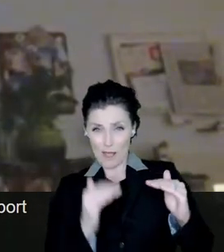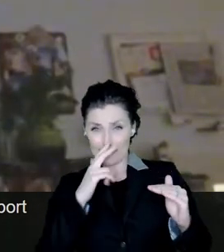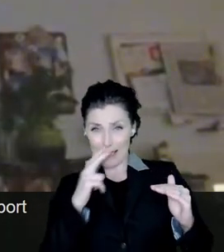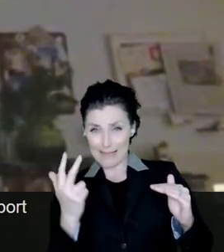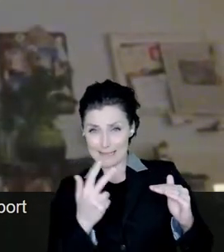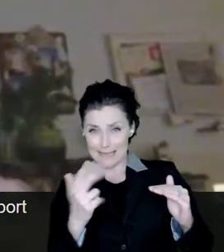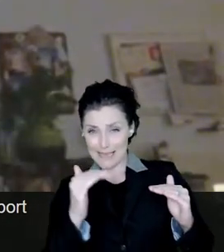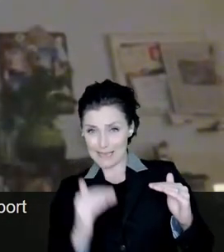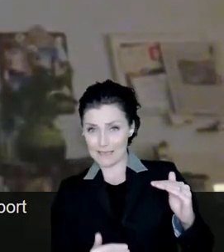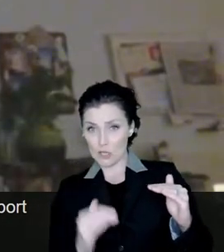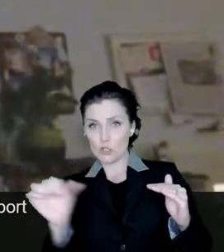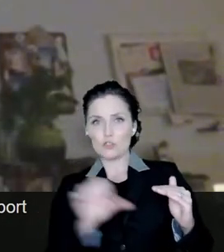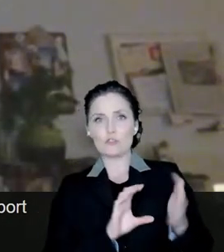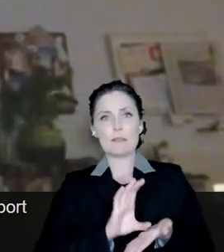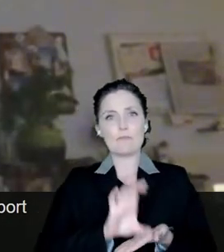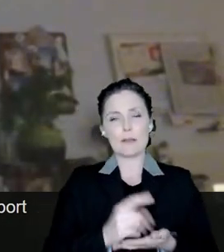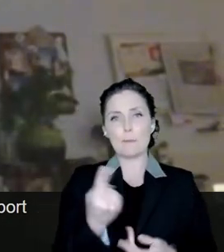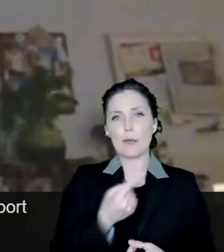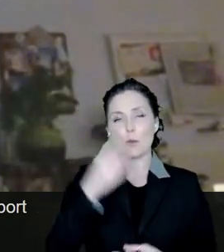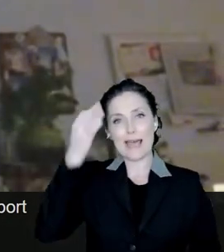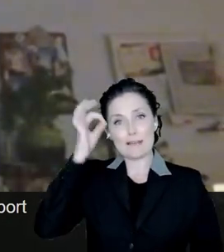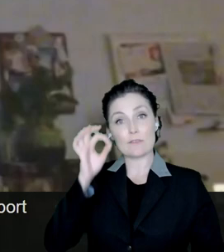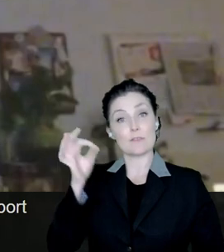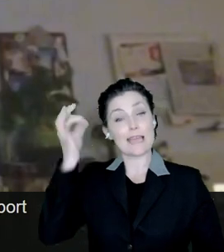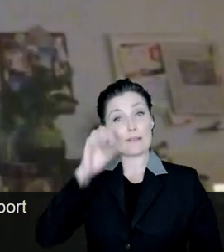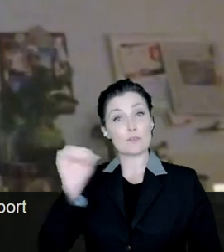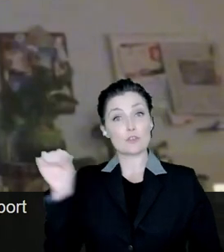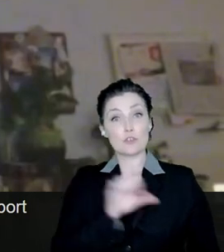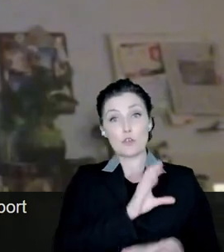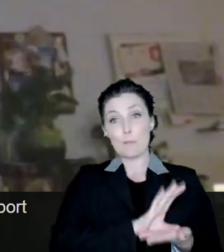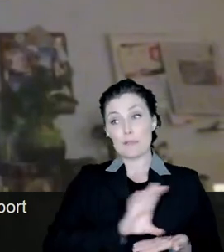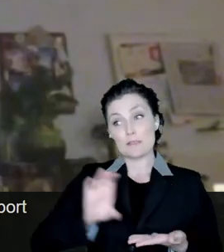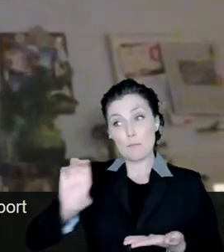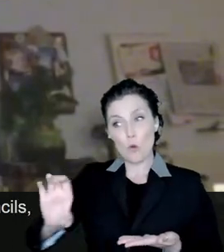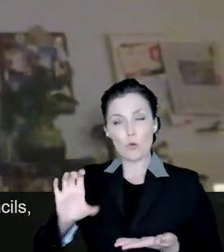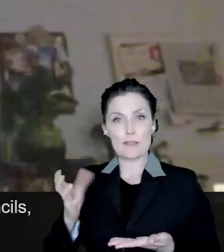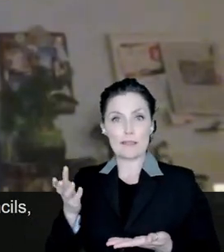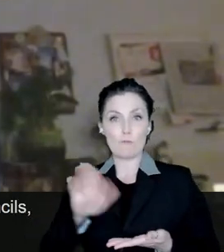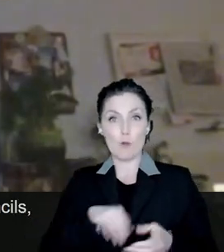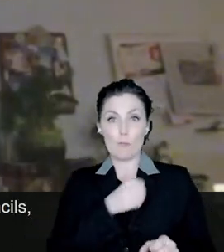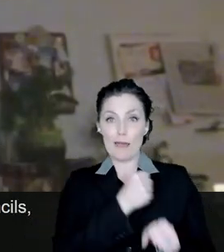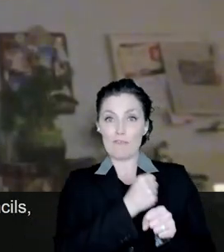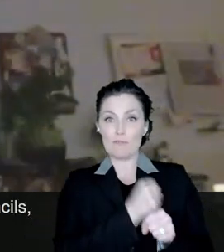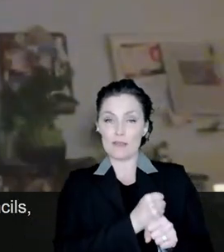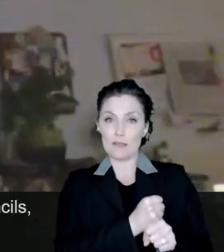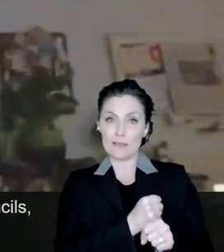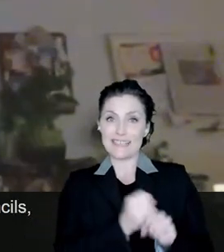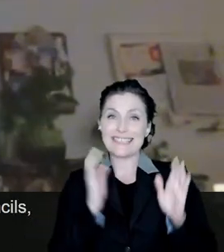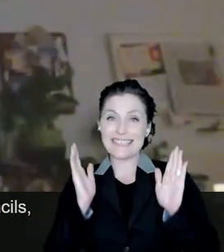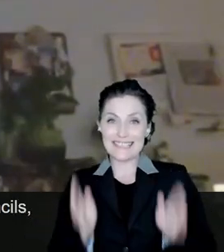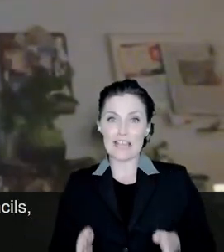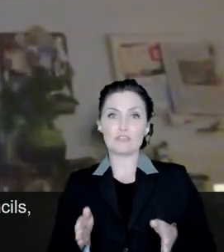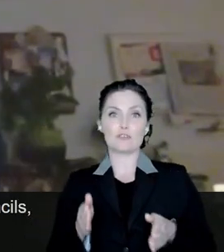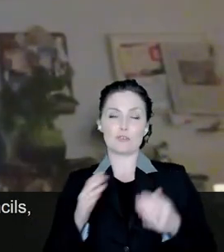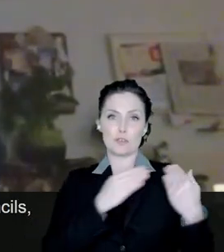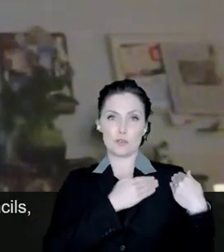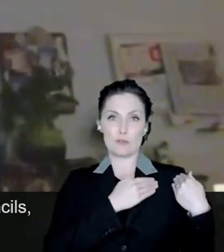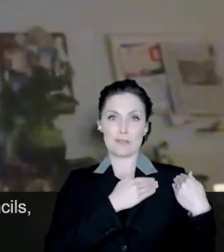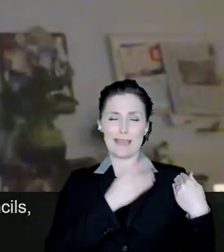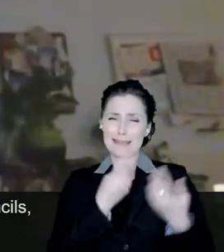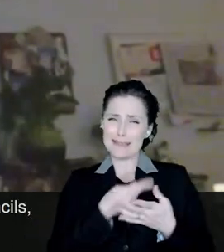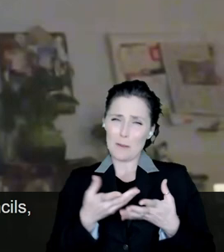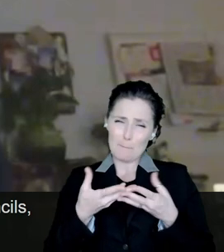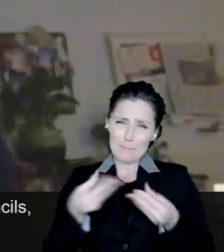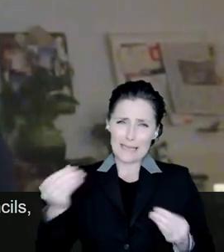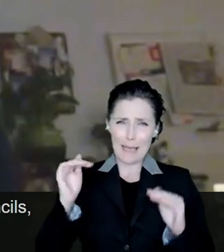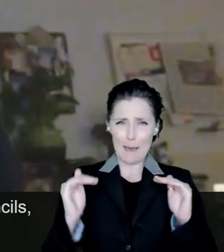by councils, and councils should be getting support from the government to do this as a statutory duty. There's still this big gap. We've done this little bit with the